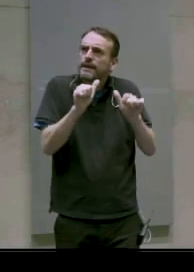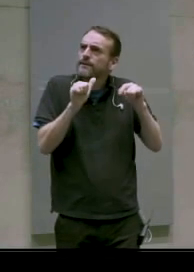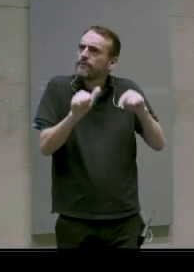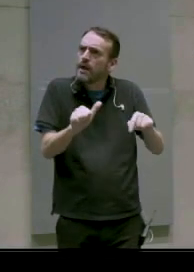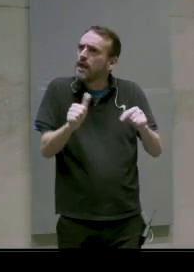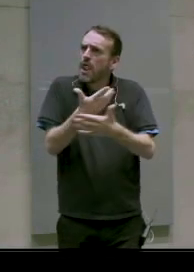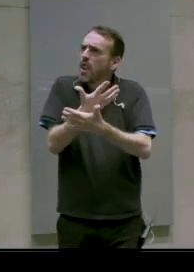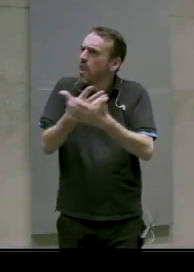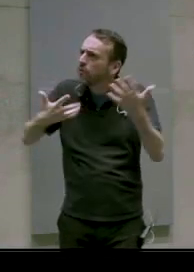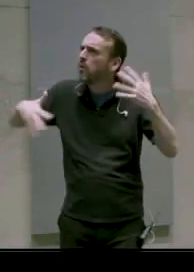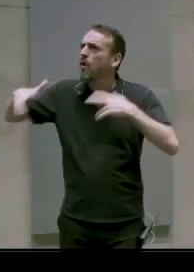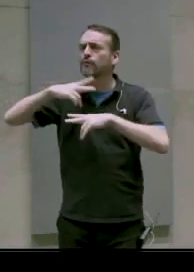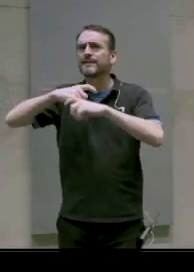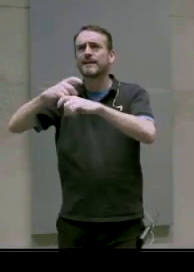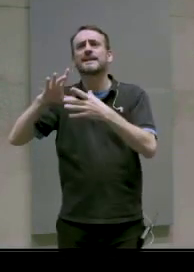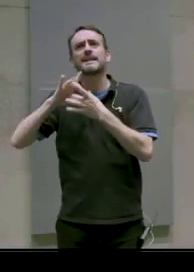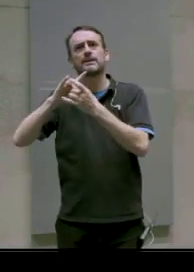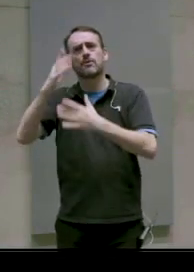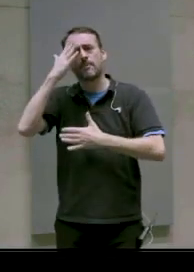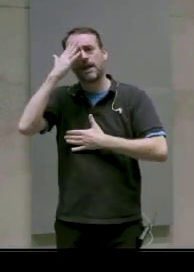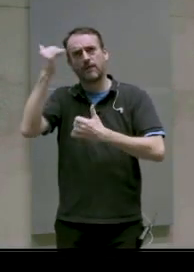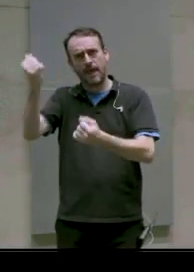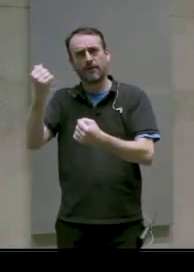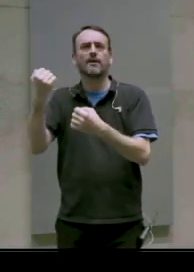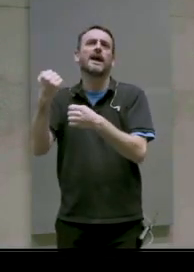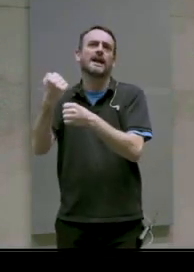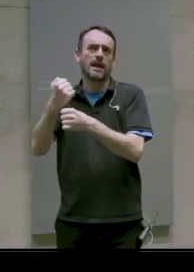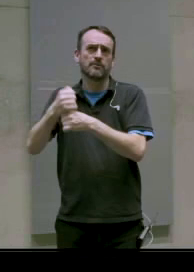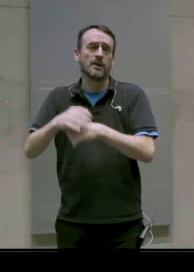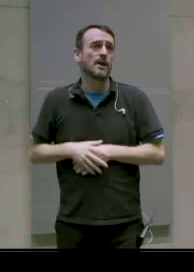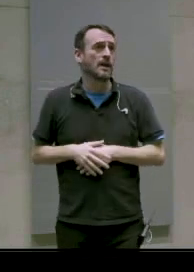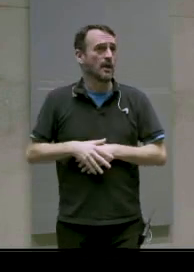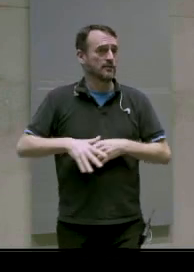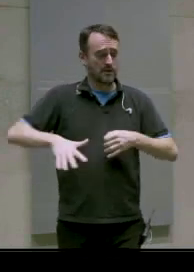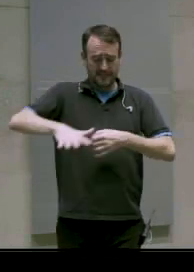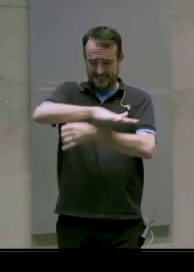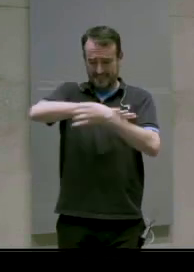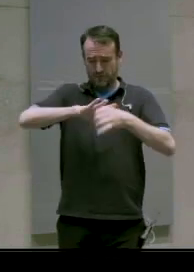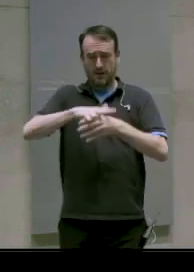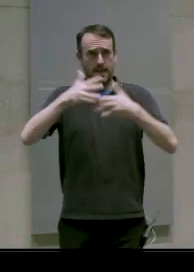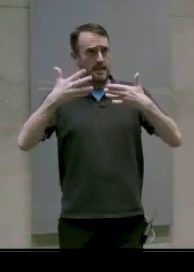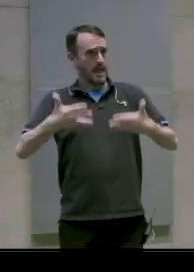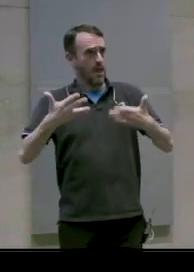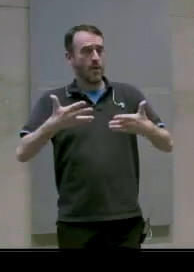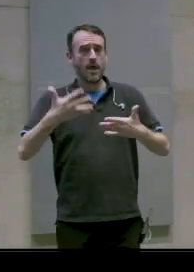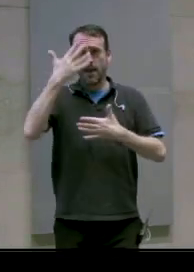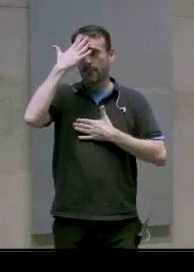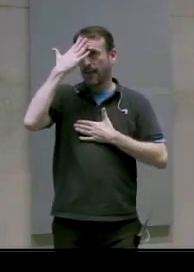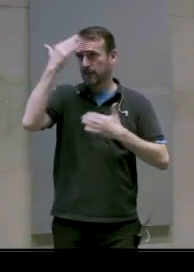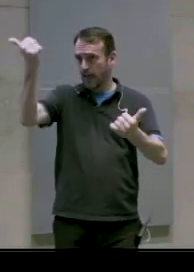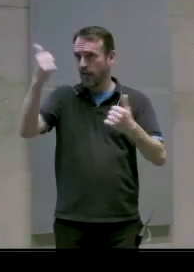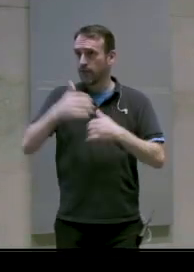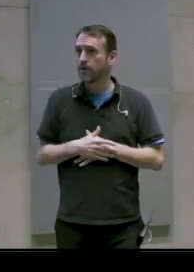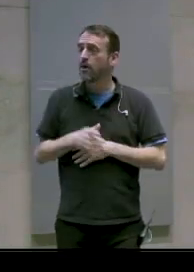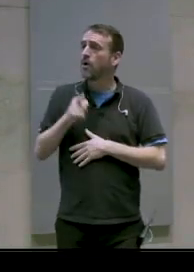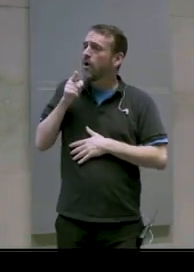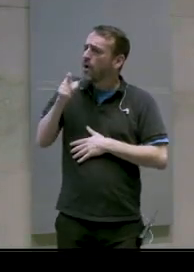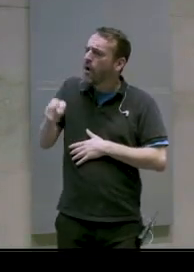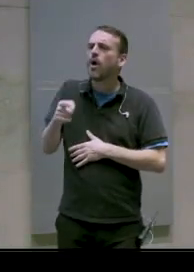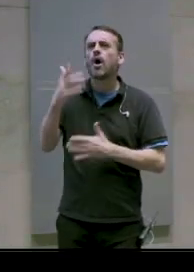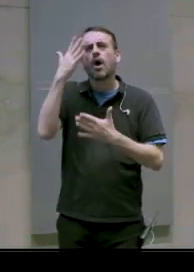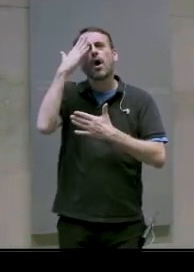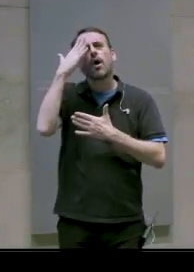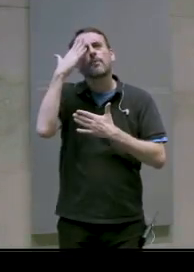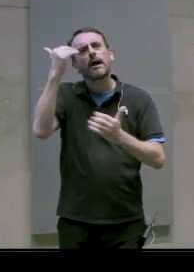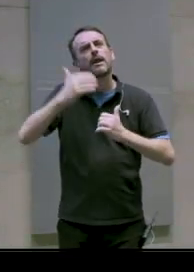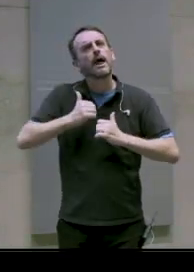games. Let's begin by sketching out a bit of context. What's going on with mental health? According to the mental health charity